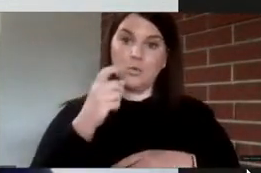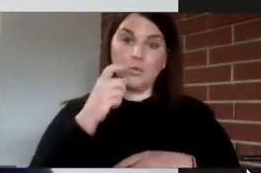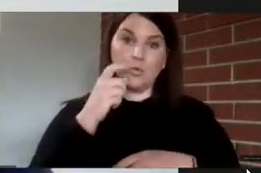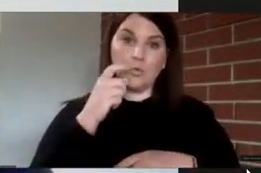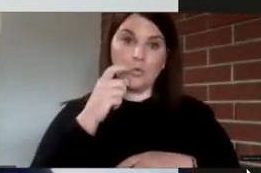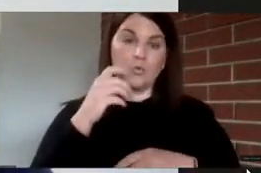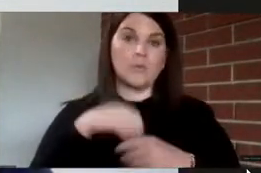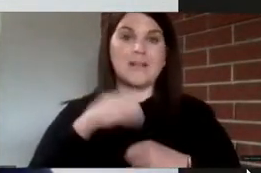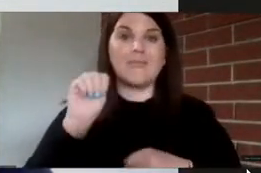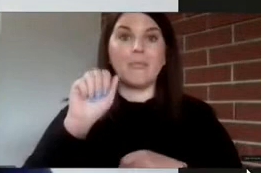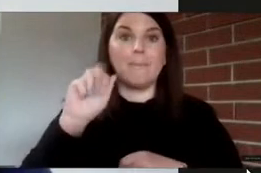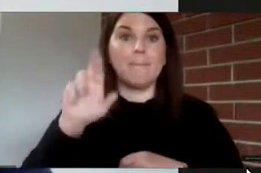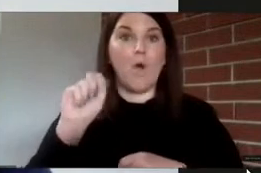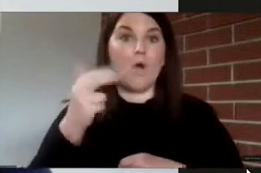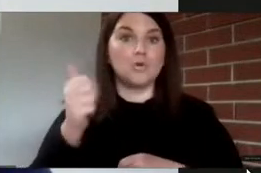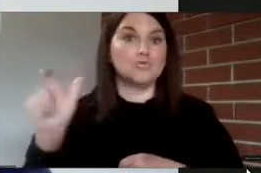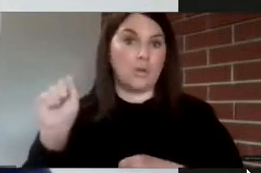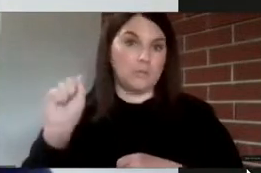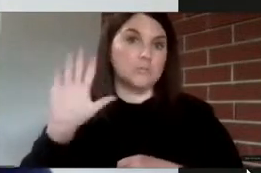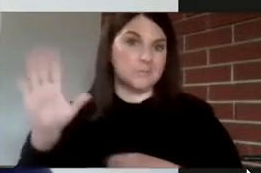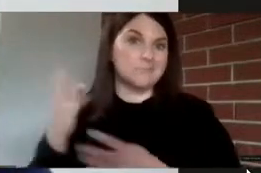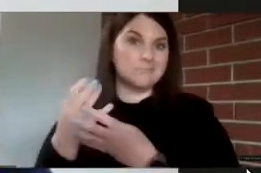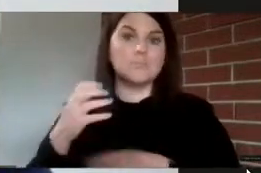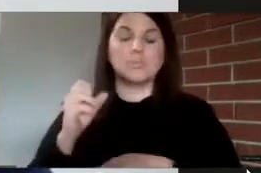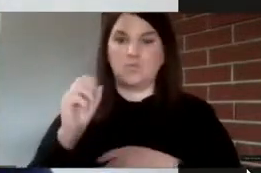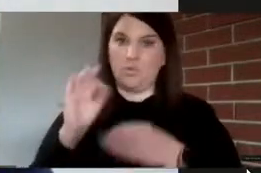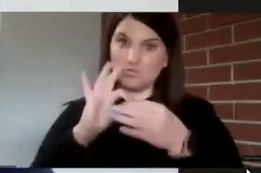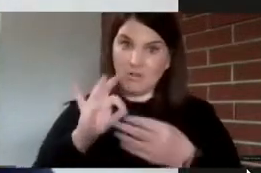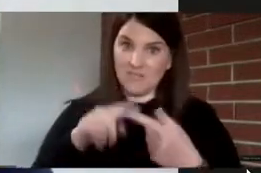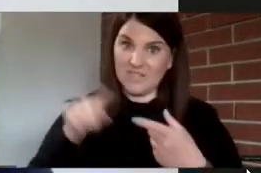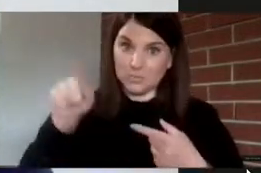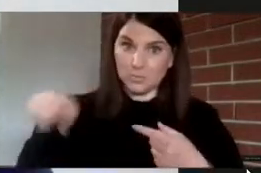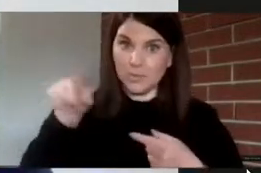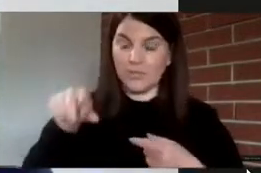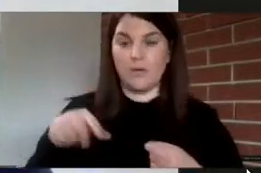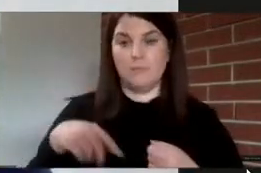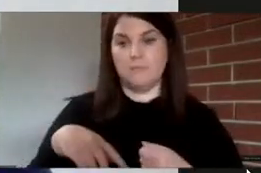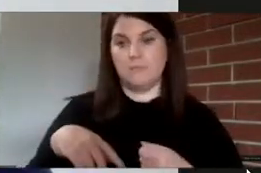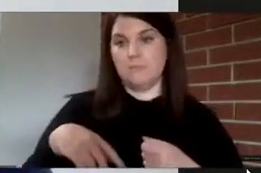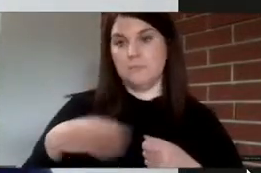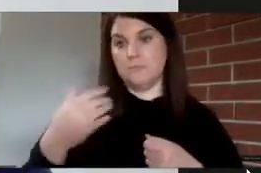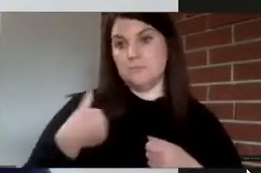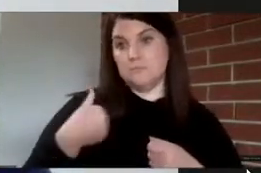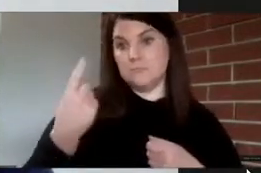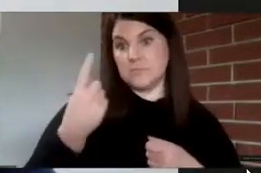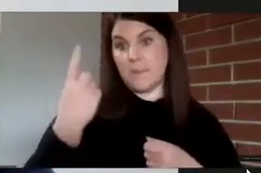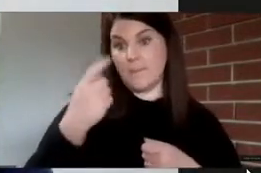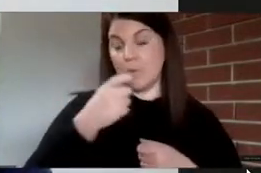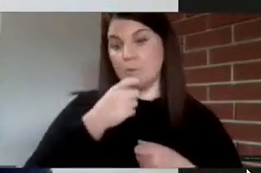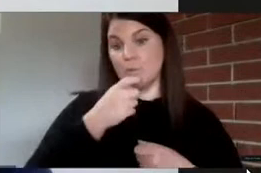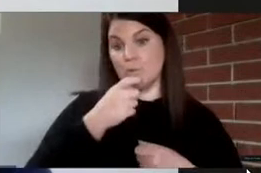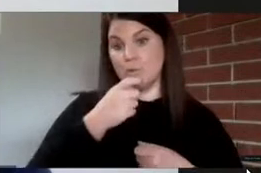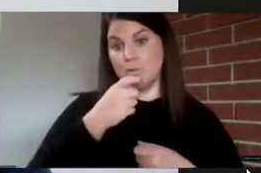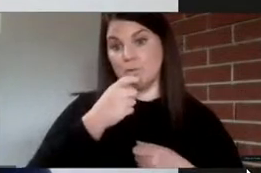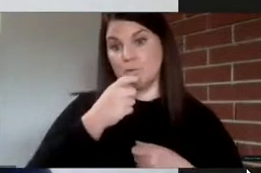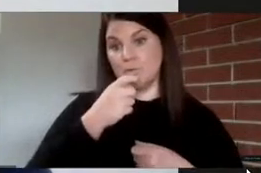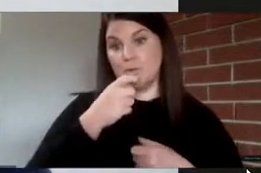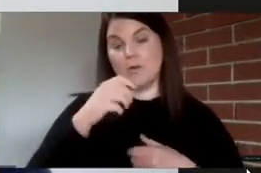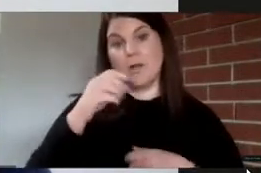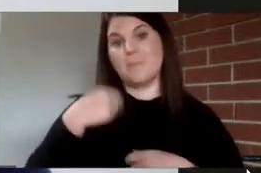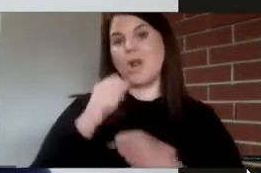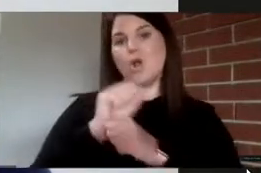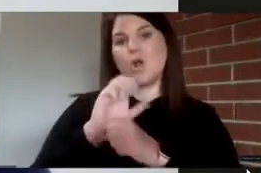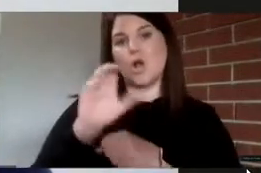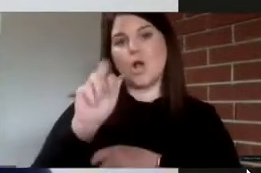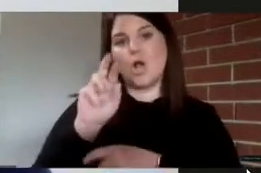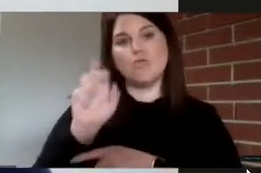of the Marshal Service. And so this work is directly relevant to them. I can say as somebody who's has been a career prosecutor and is